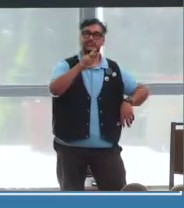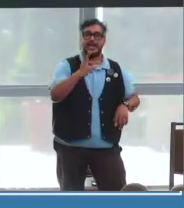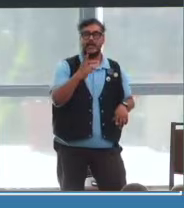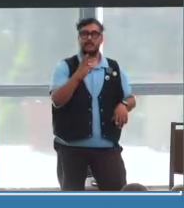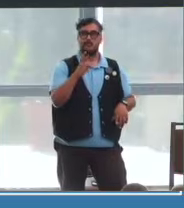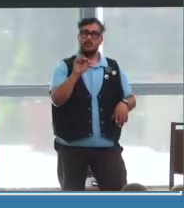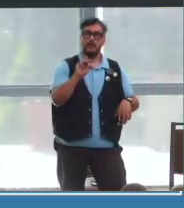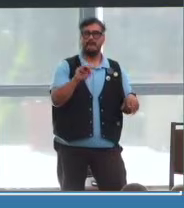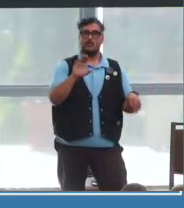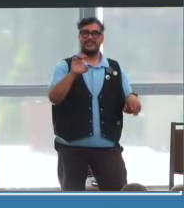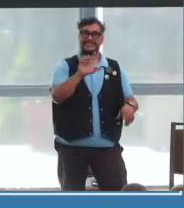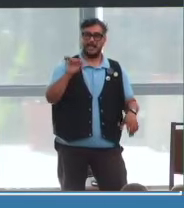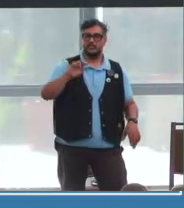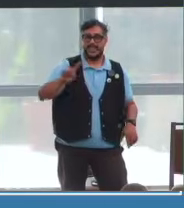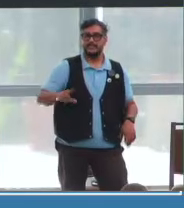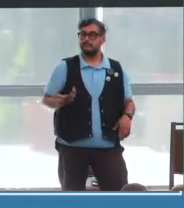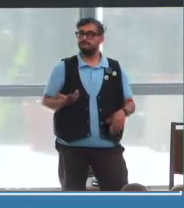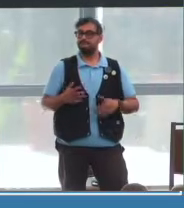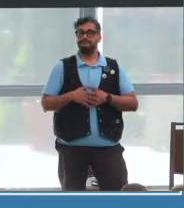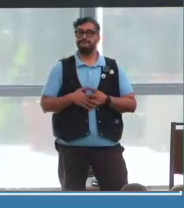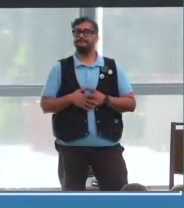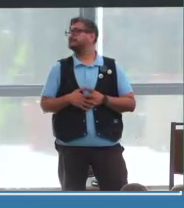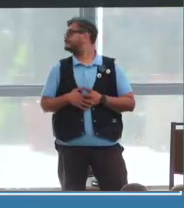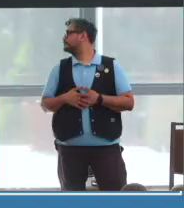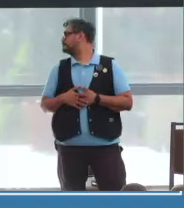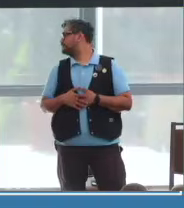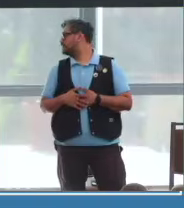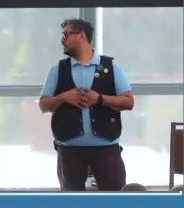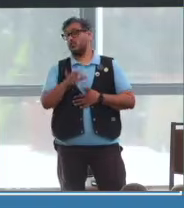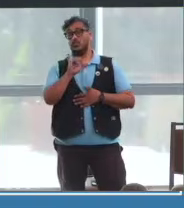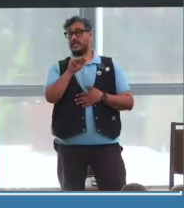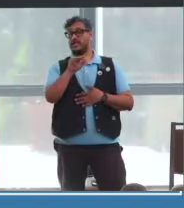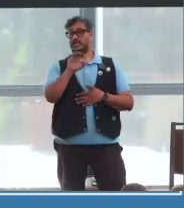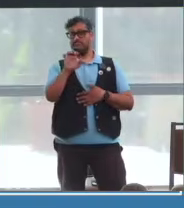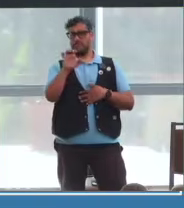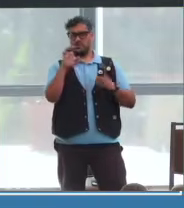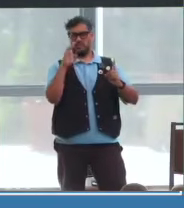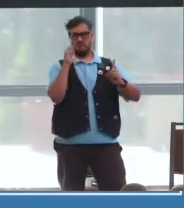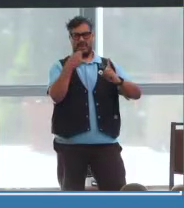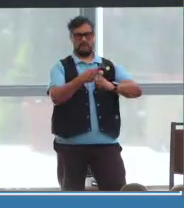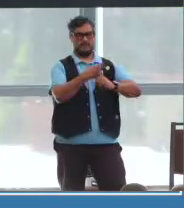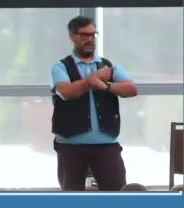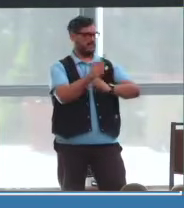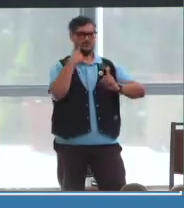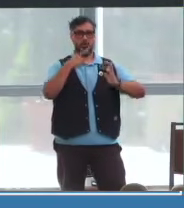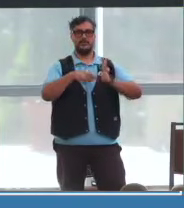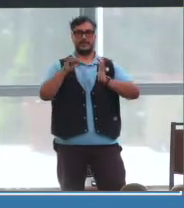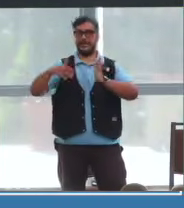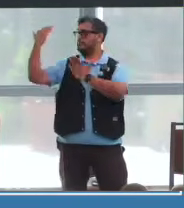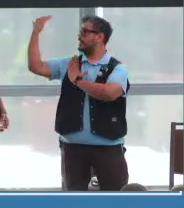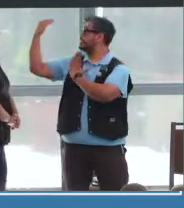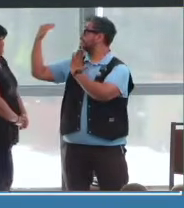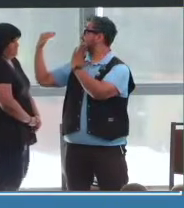or Xeljanz. So the immune abnormalities that are seen in lupus are listed